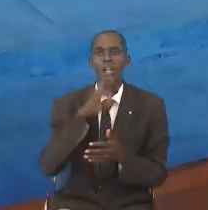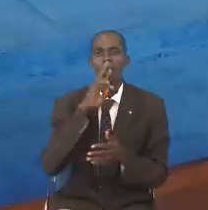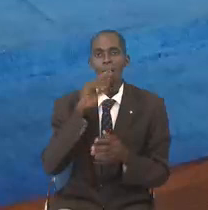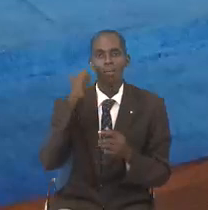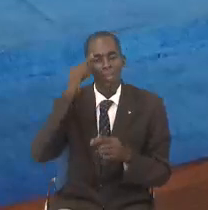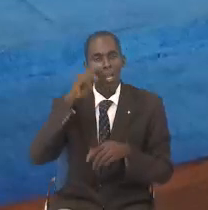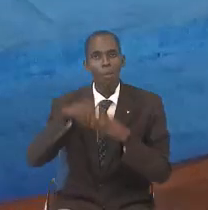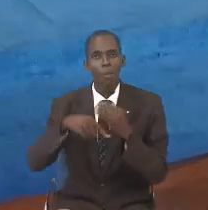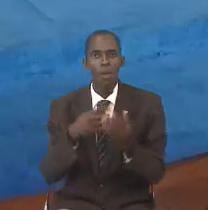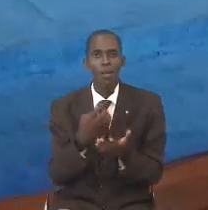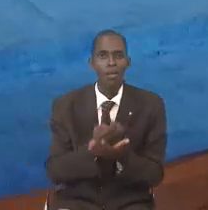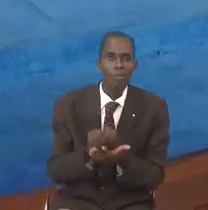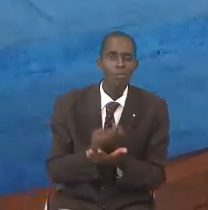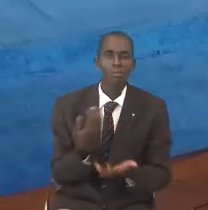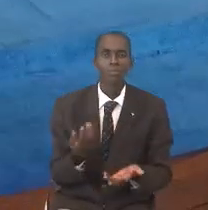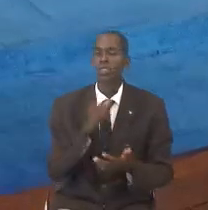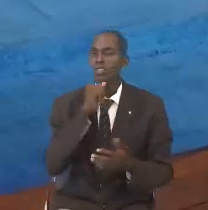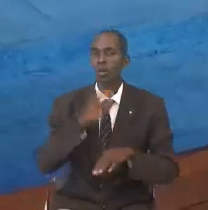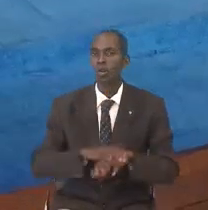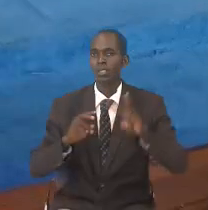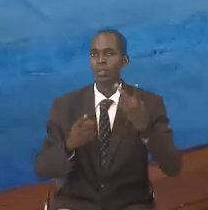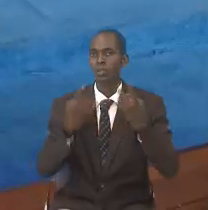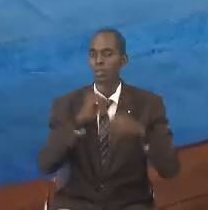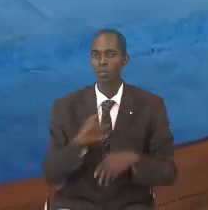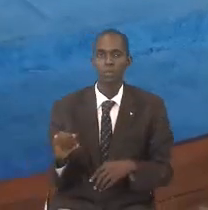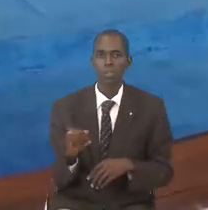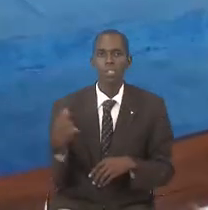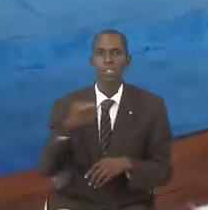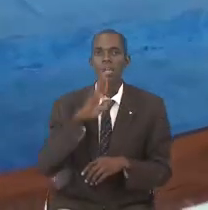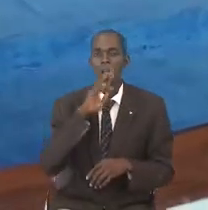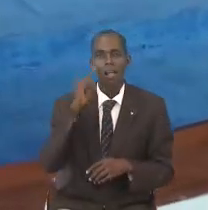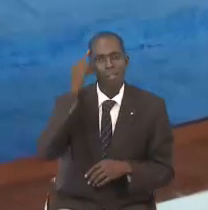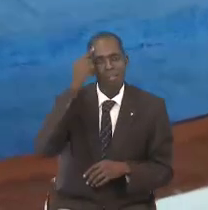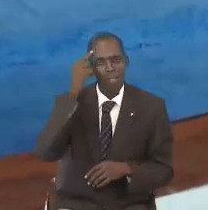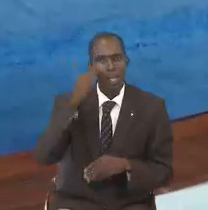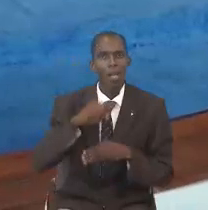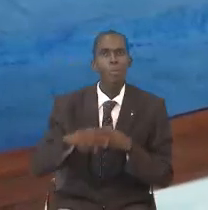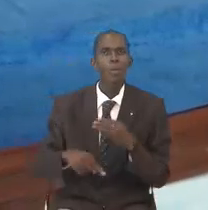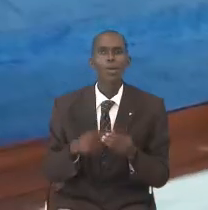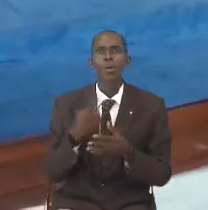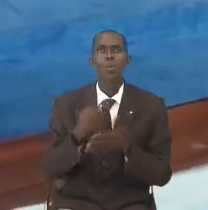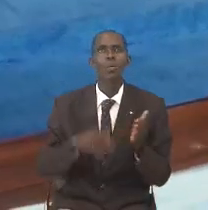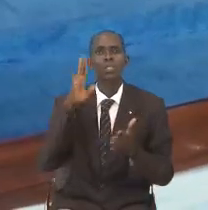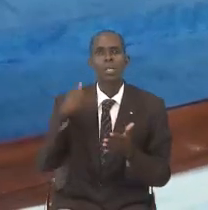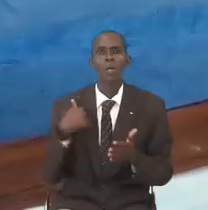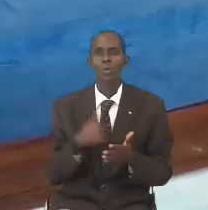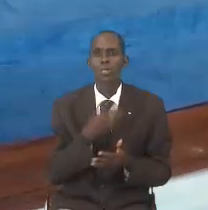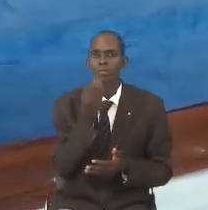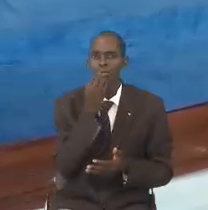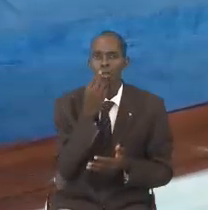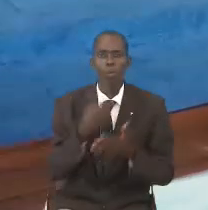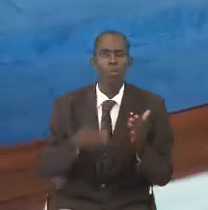not about the second coming. They're thinking about what shall we eat, what shall we